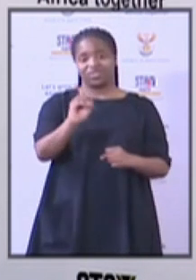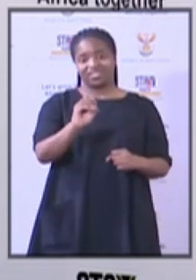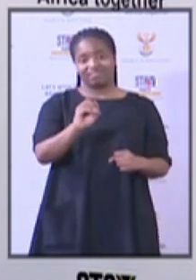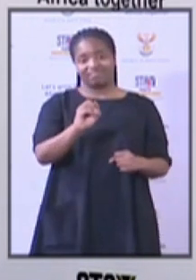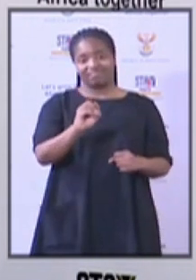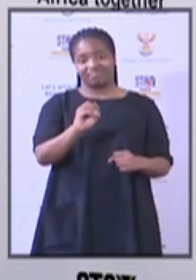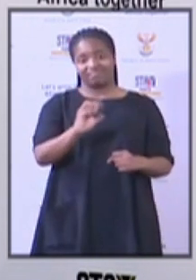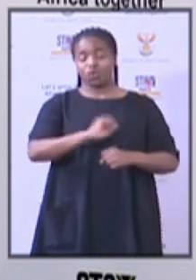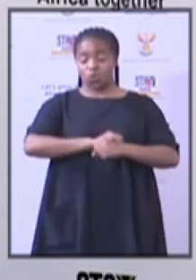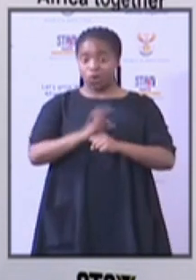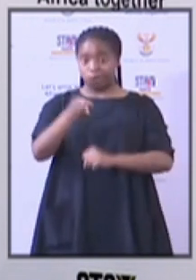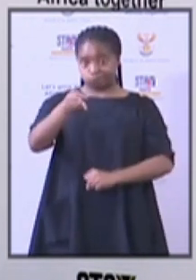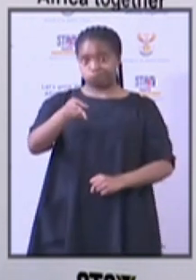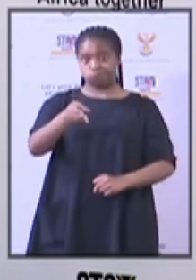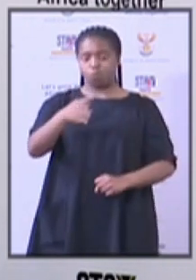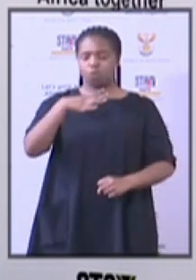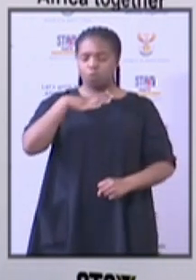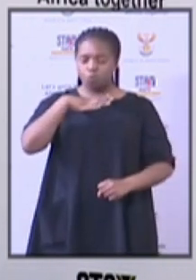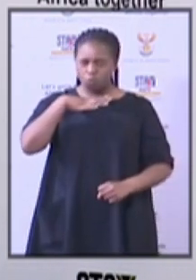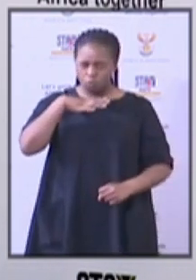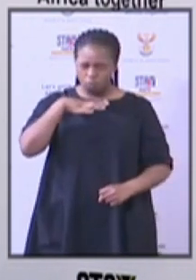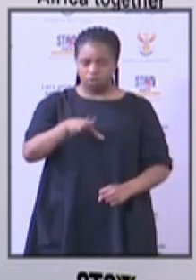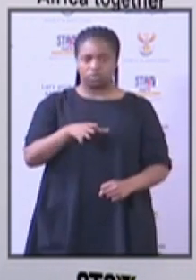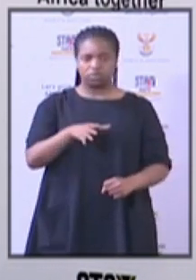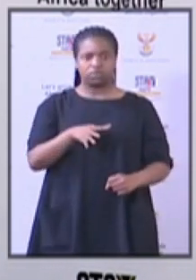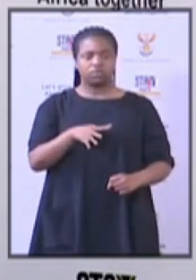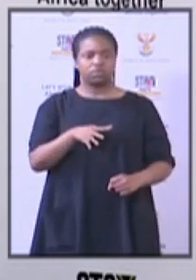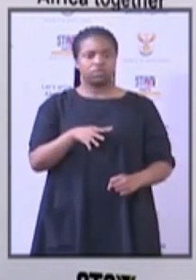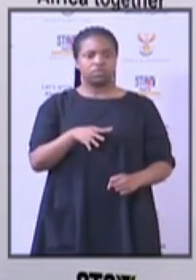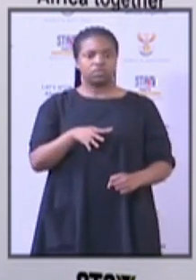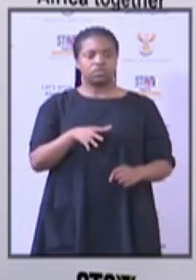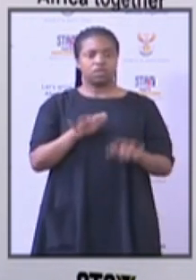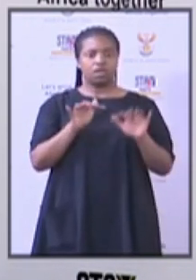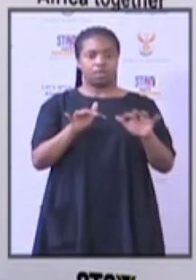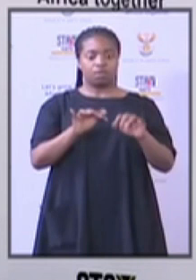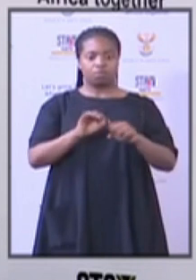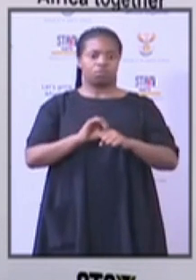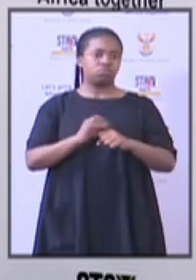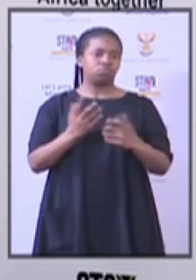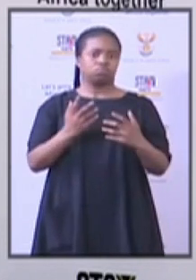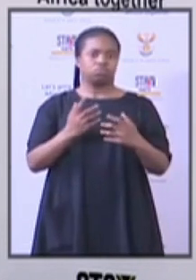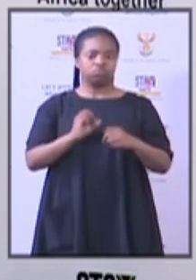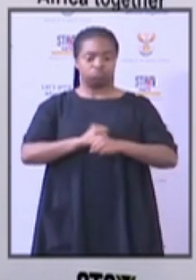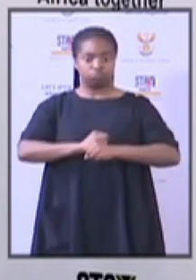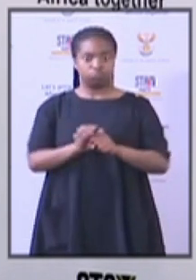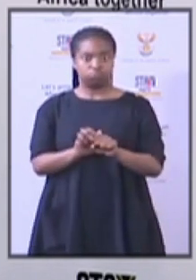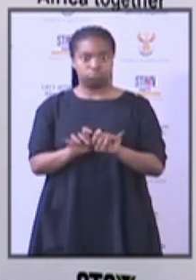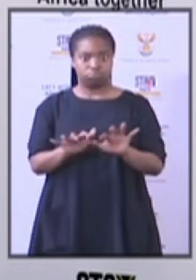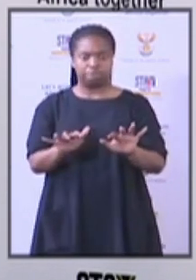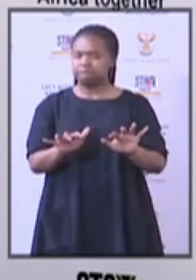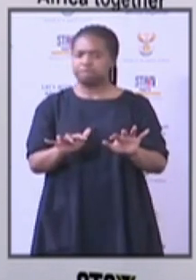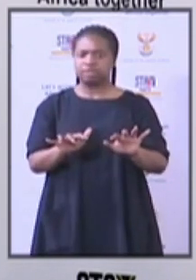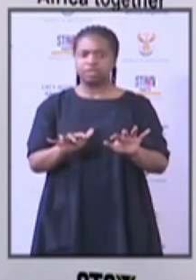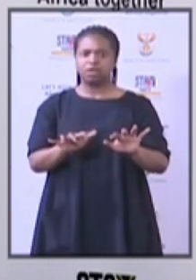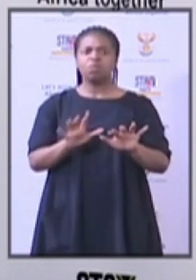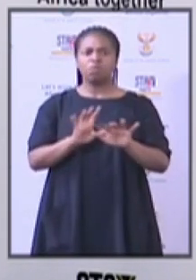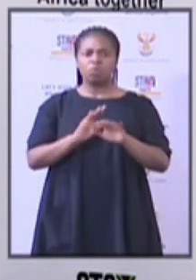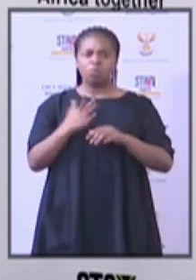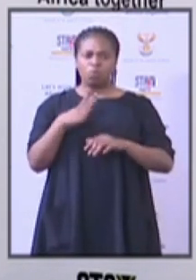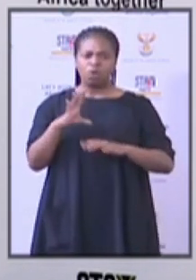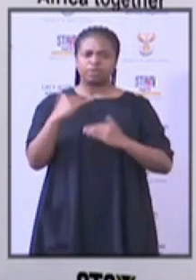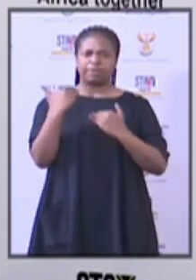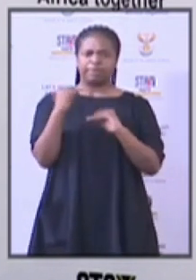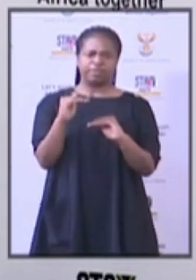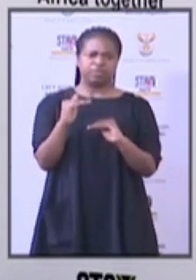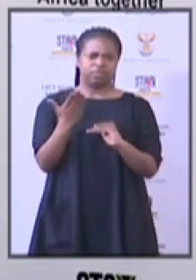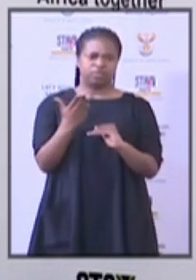and we want to keep the numbers of people who could be exposed to the virus in our offices to a bare minimum. That's why